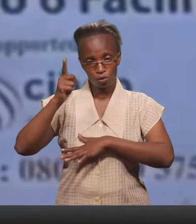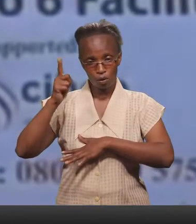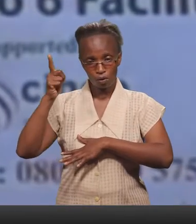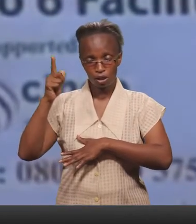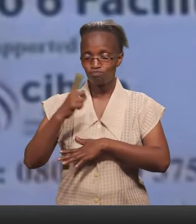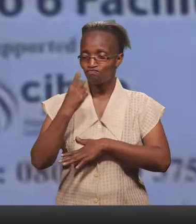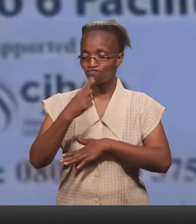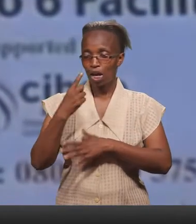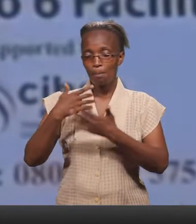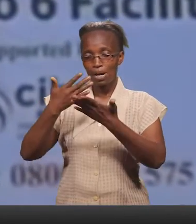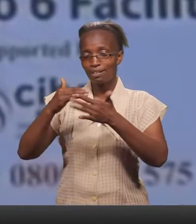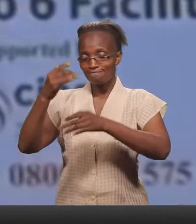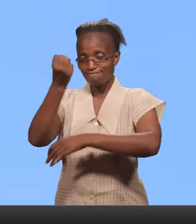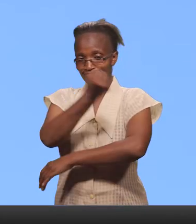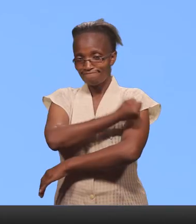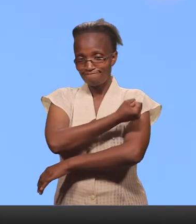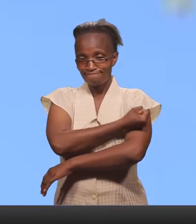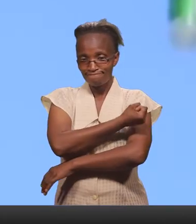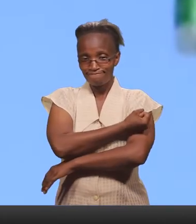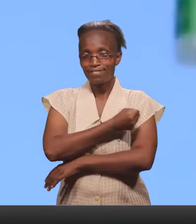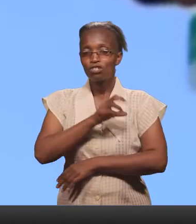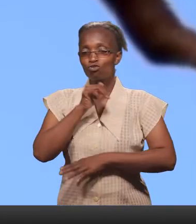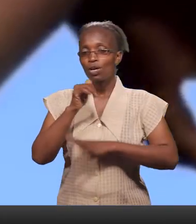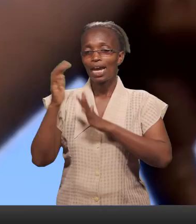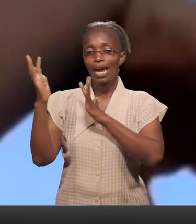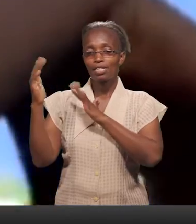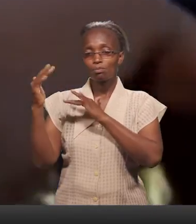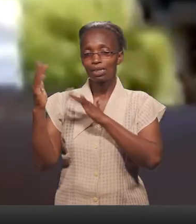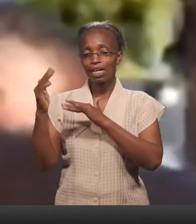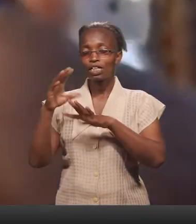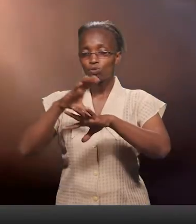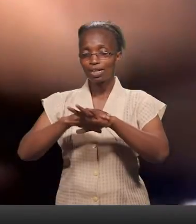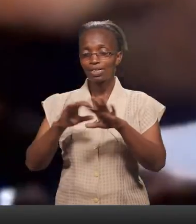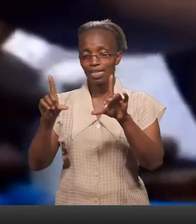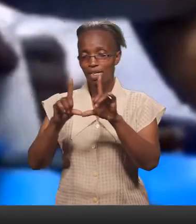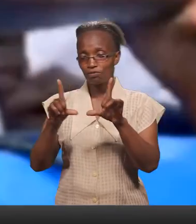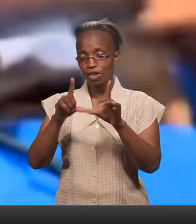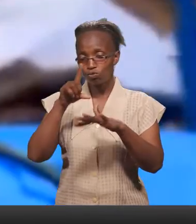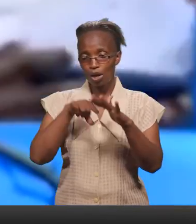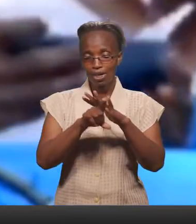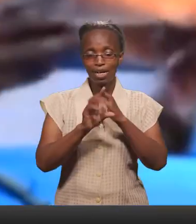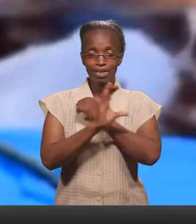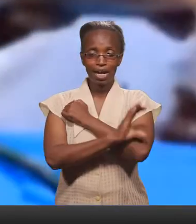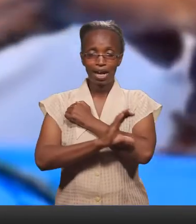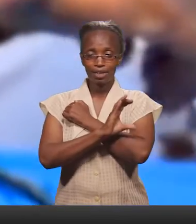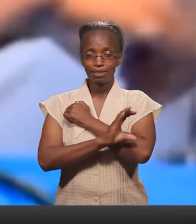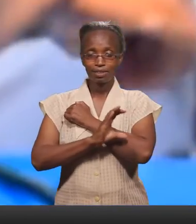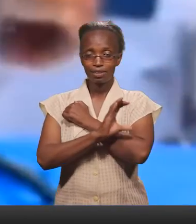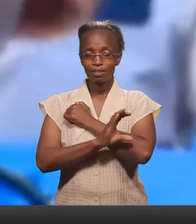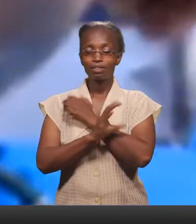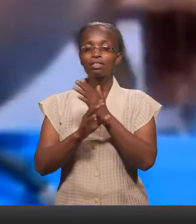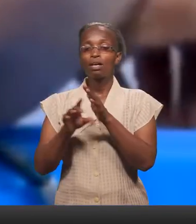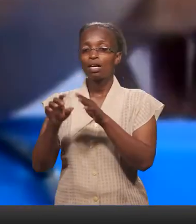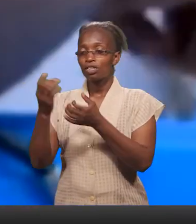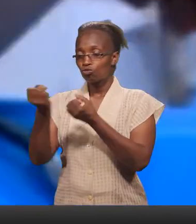Afrika Mashariki na ambao wamepokea chanjo ya virusi vya corona hawatahitaji vibali zaidi kuingia humu nchini, huku